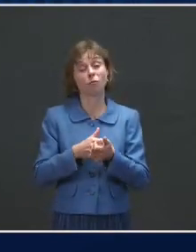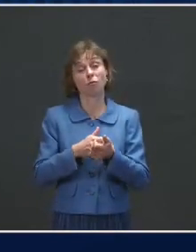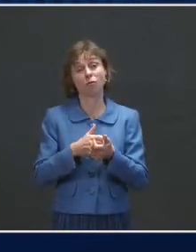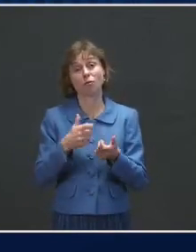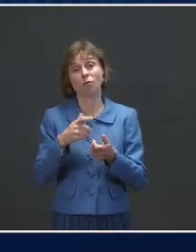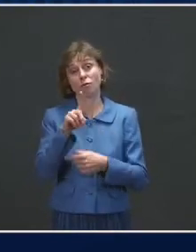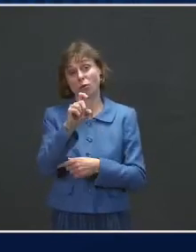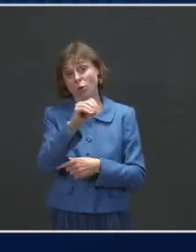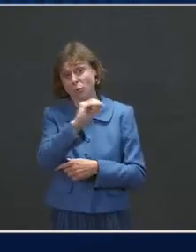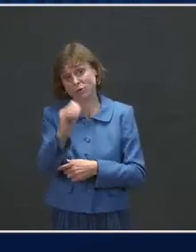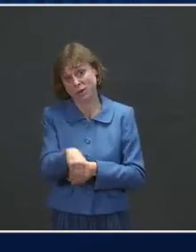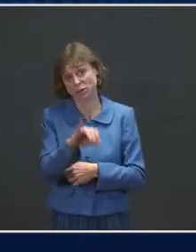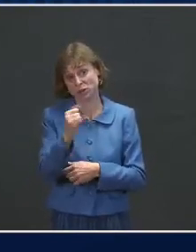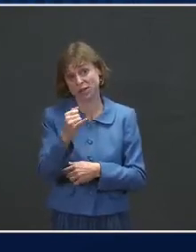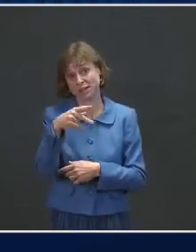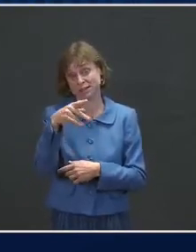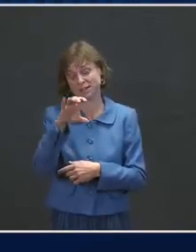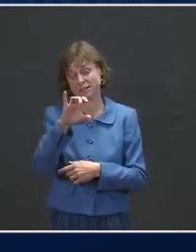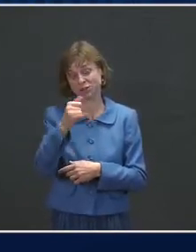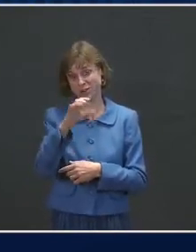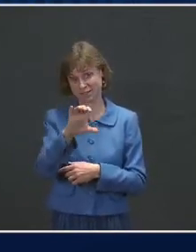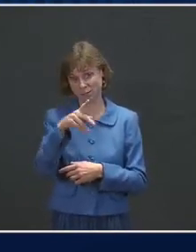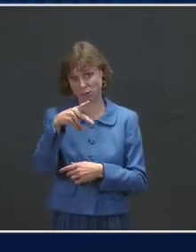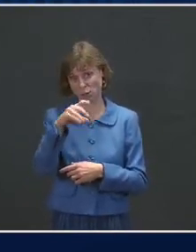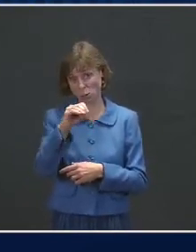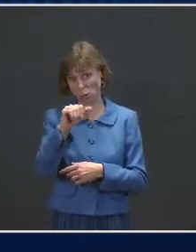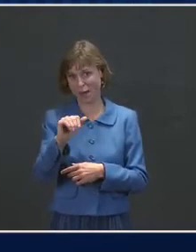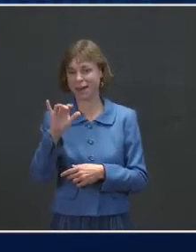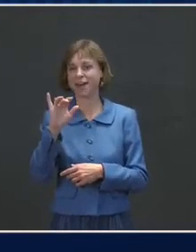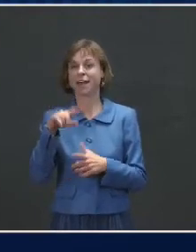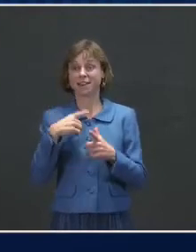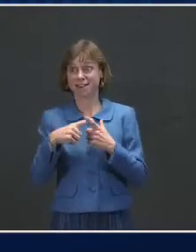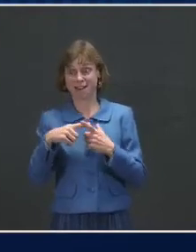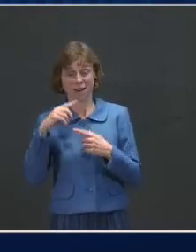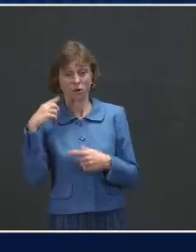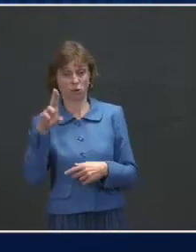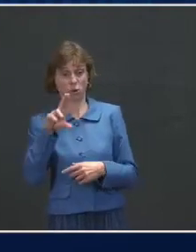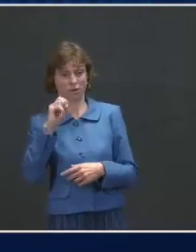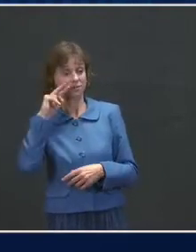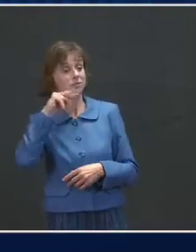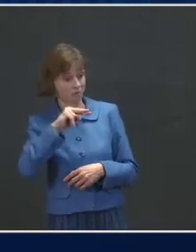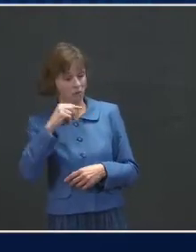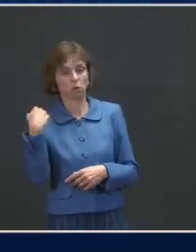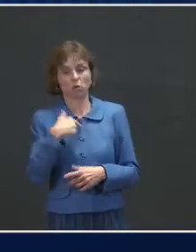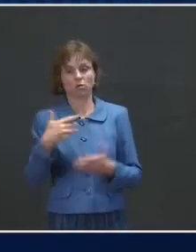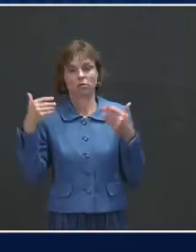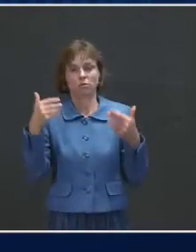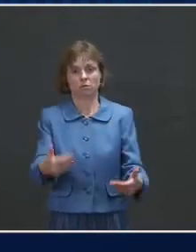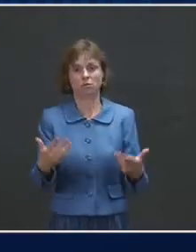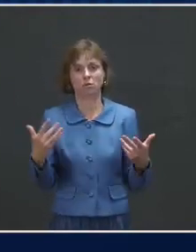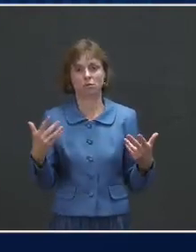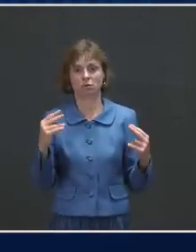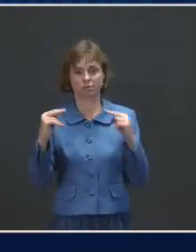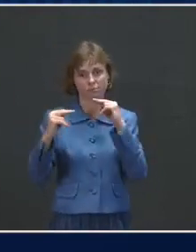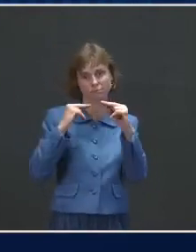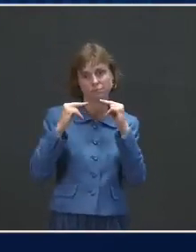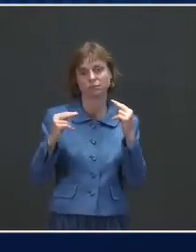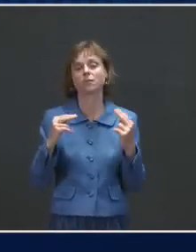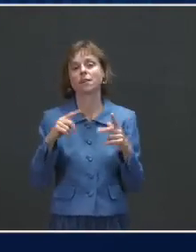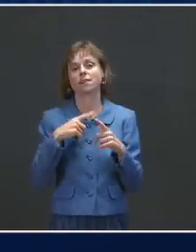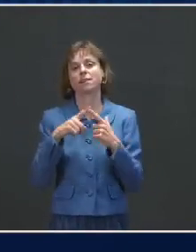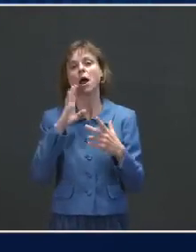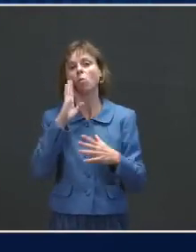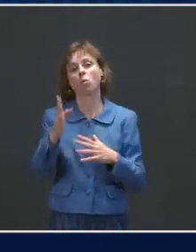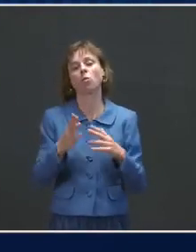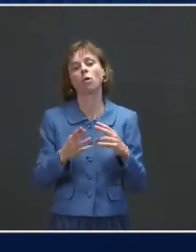the basis for the United States doing the same, and then using that as a platform to build a longer and stronger agreement. But that